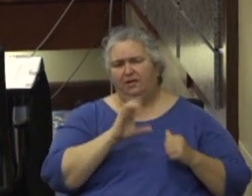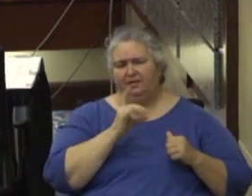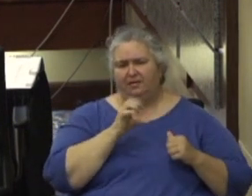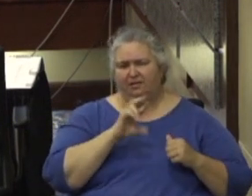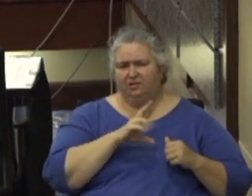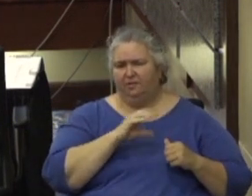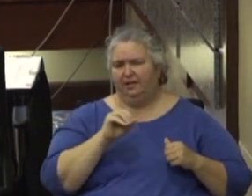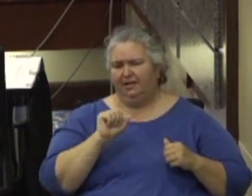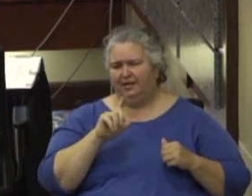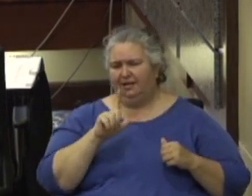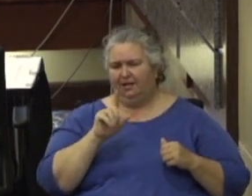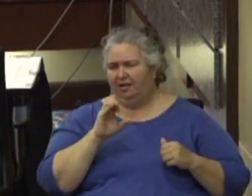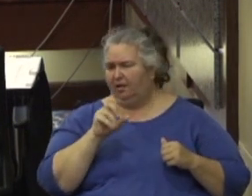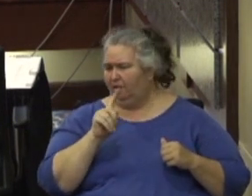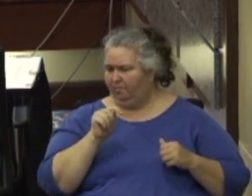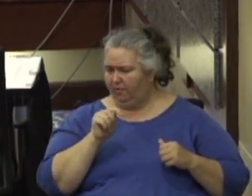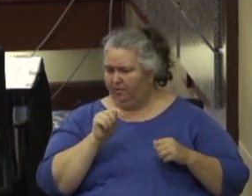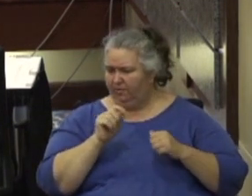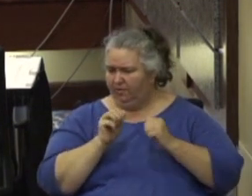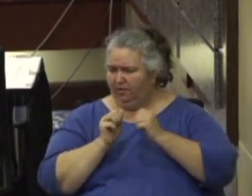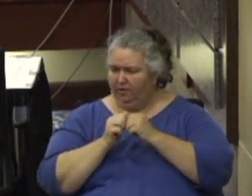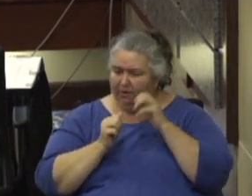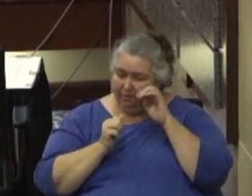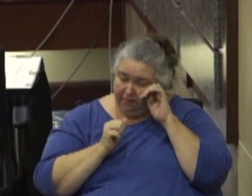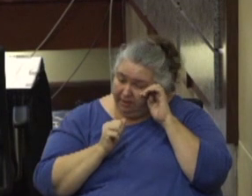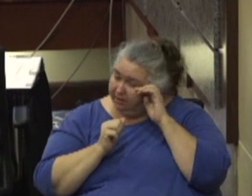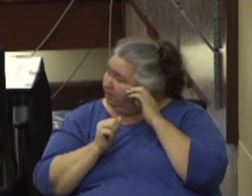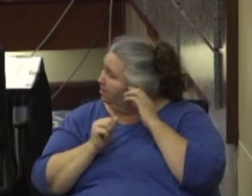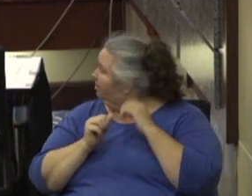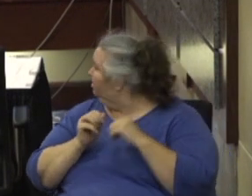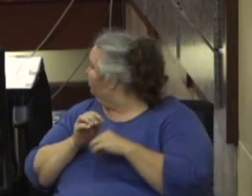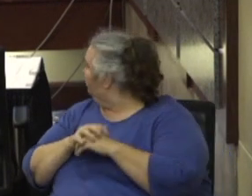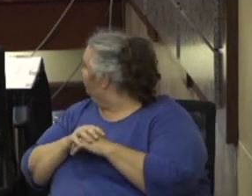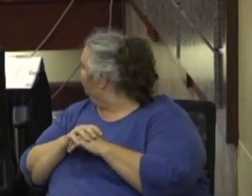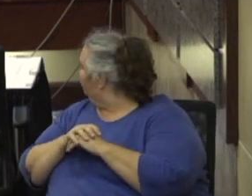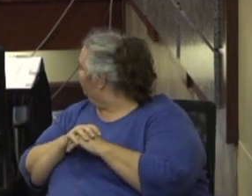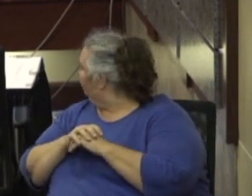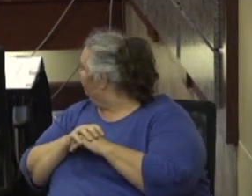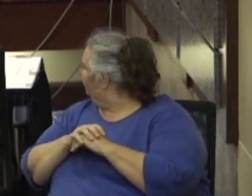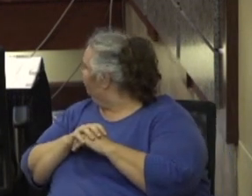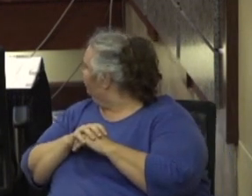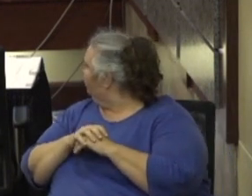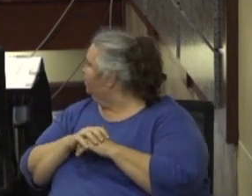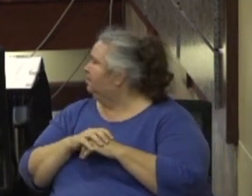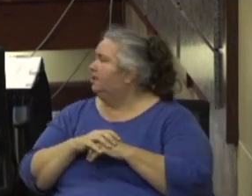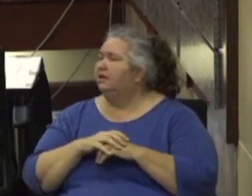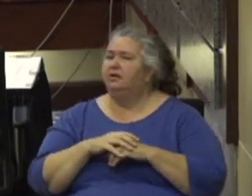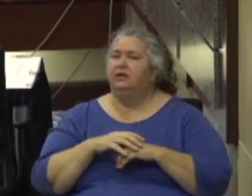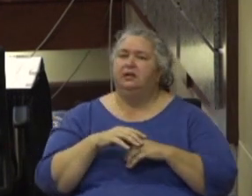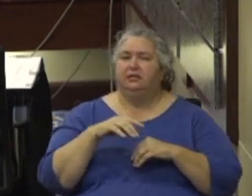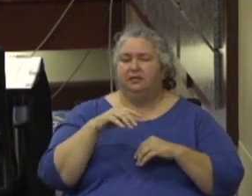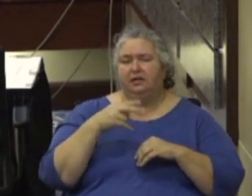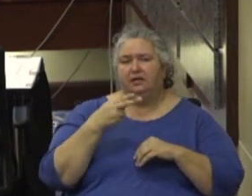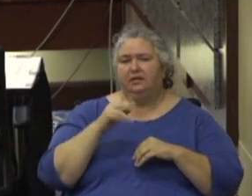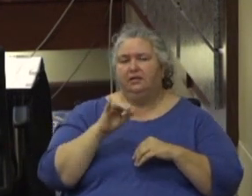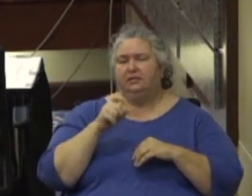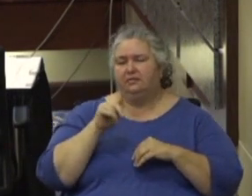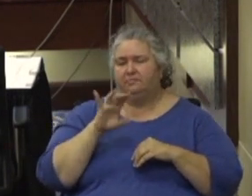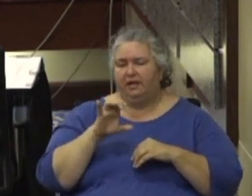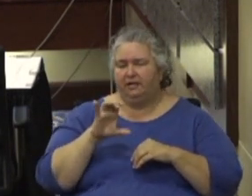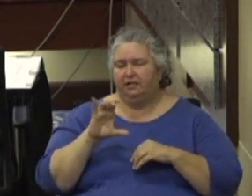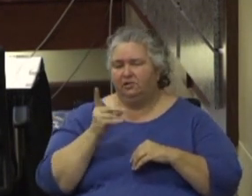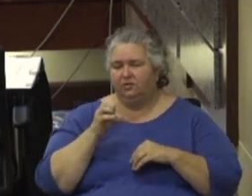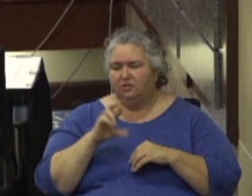Alfred Solano at Centex Hispanic Chamber, Matt Meadows and Chris Collins at Greater Waco Chamber, John